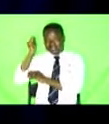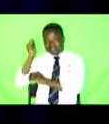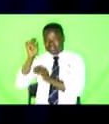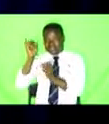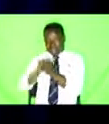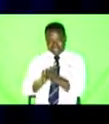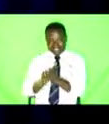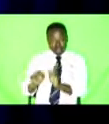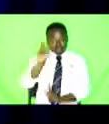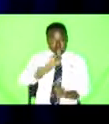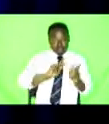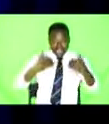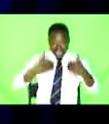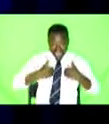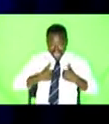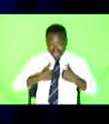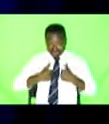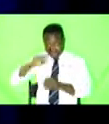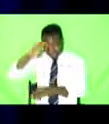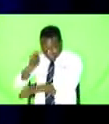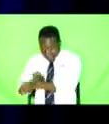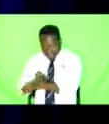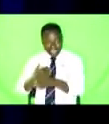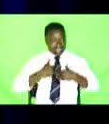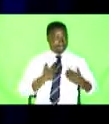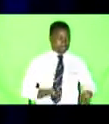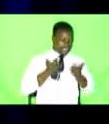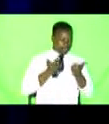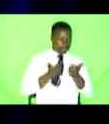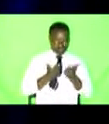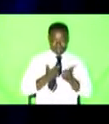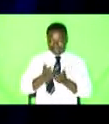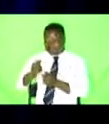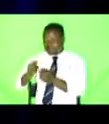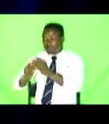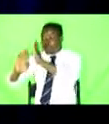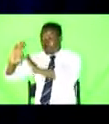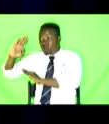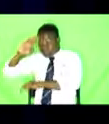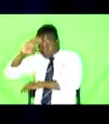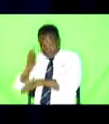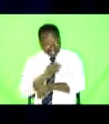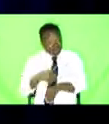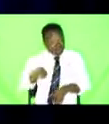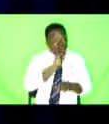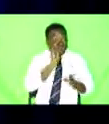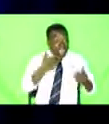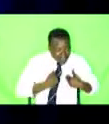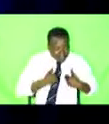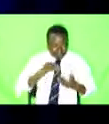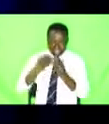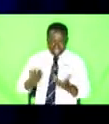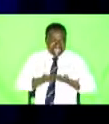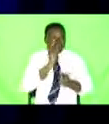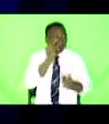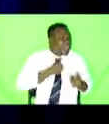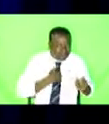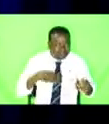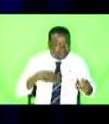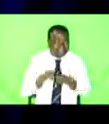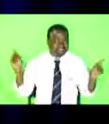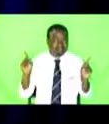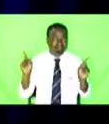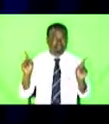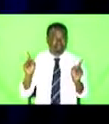Whoever has the Son has life. Whoever does not have the Son of God does not have life. Full